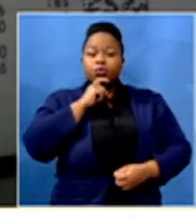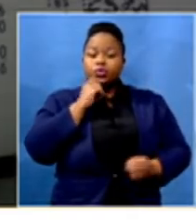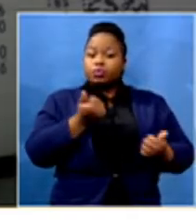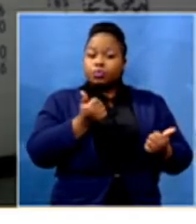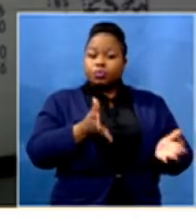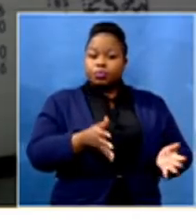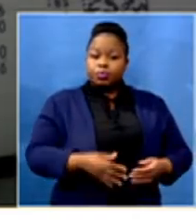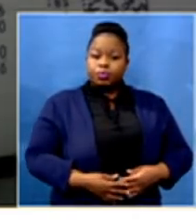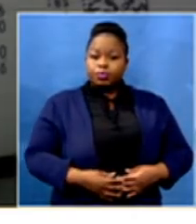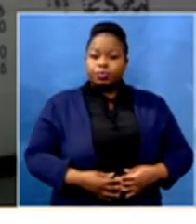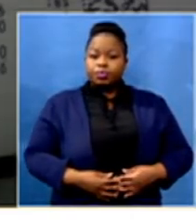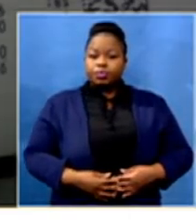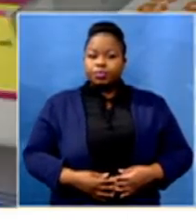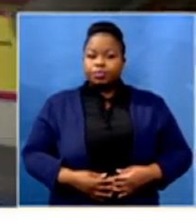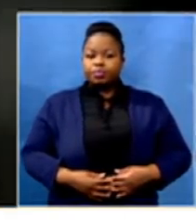of?